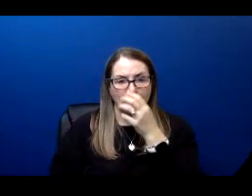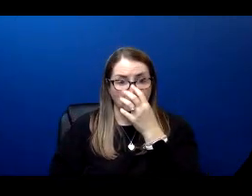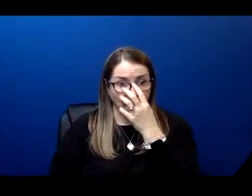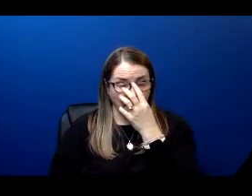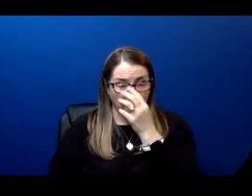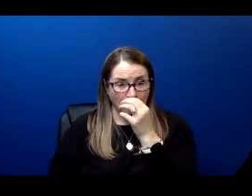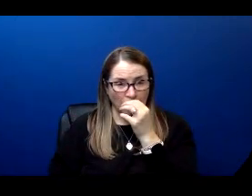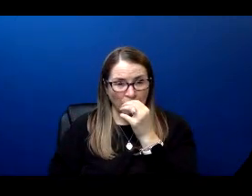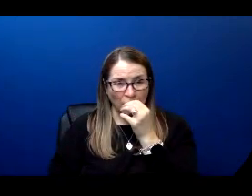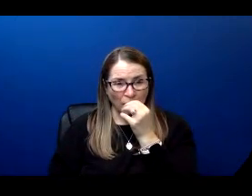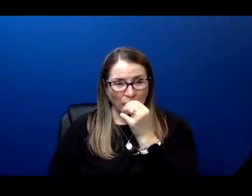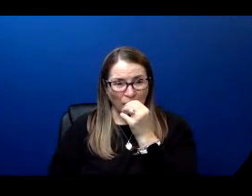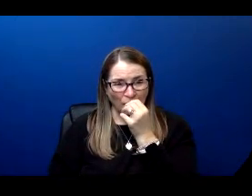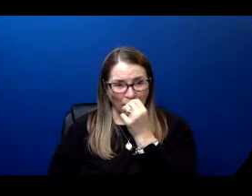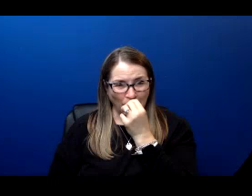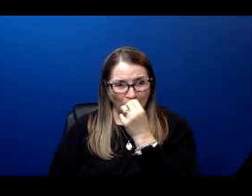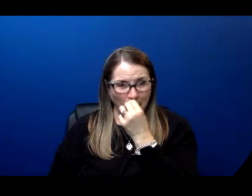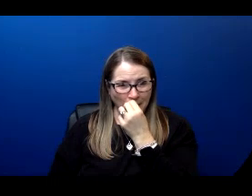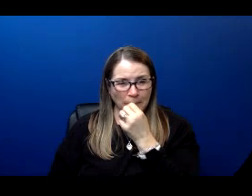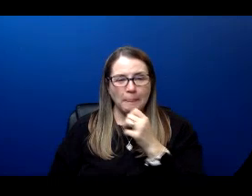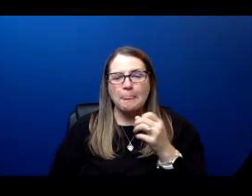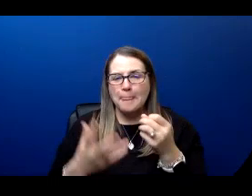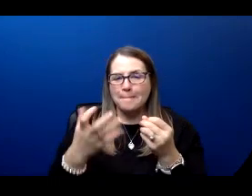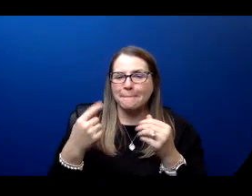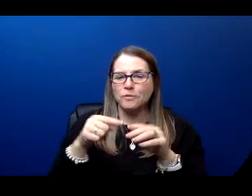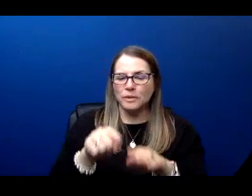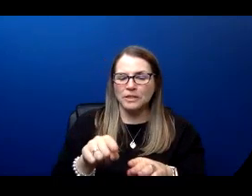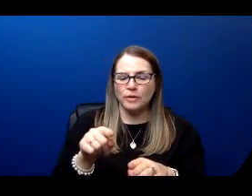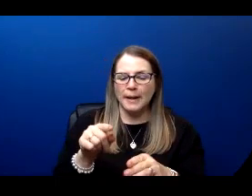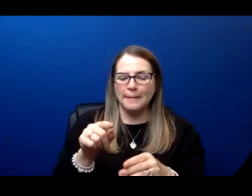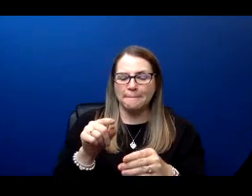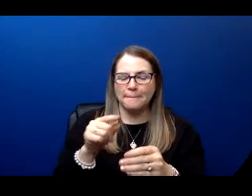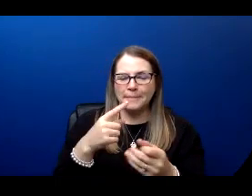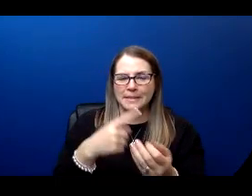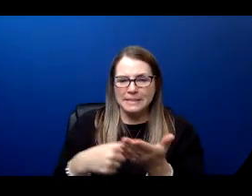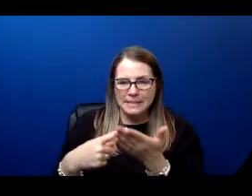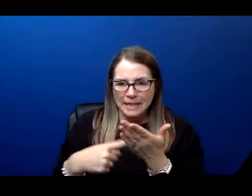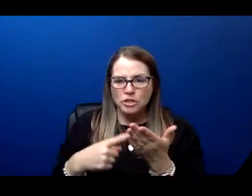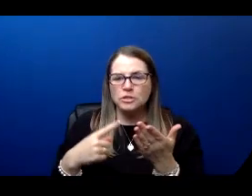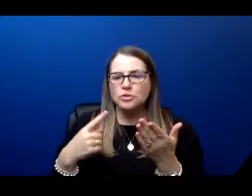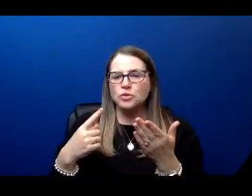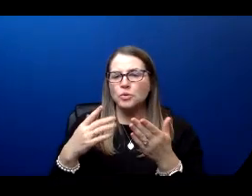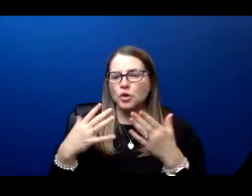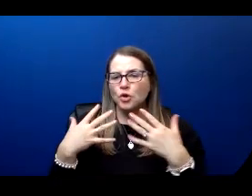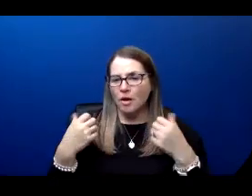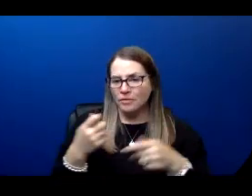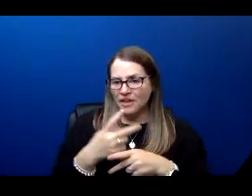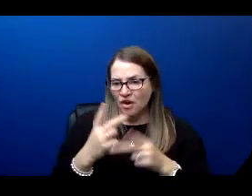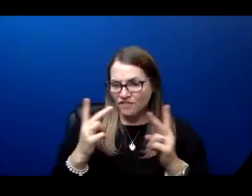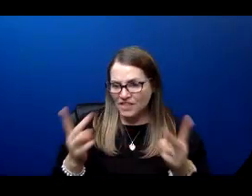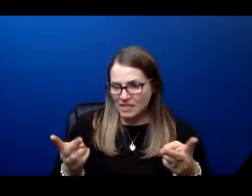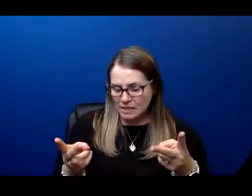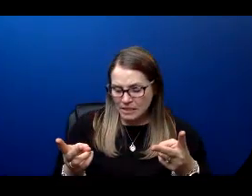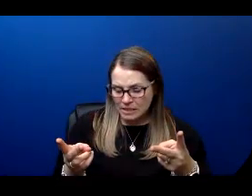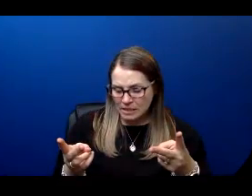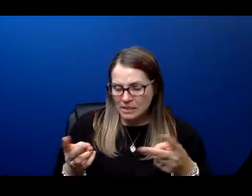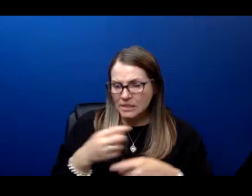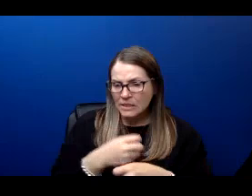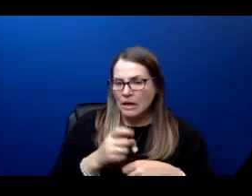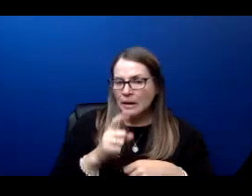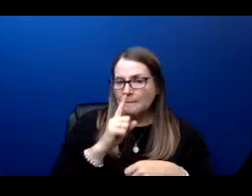we want to integrate vaccine discussions into routine healthcare visits. Also, like make sure